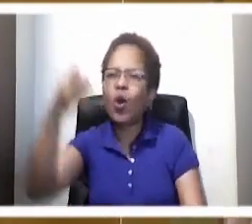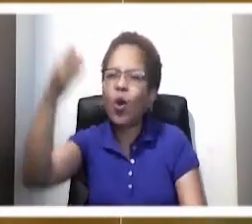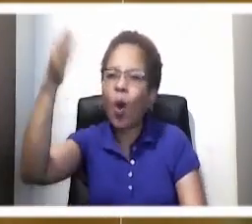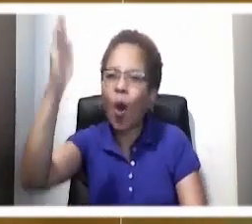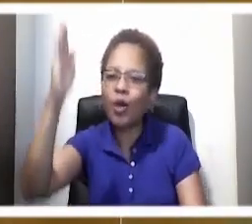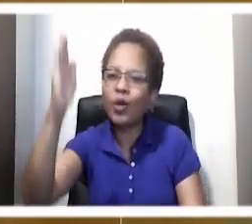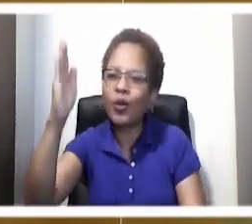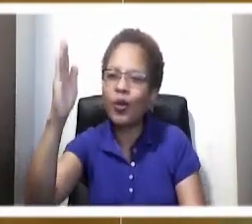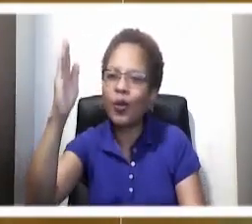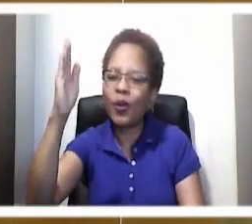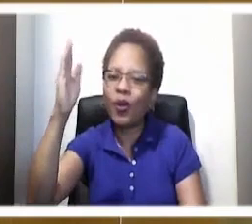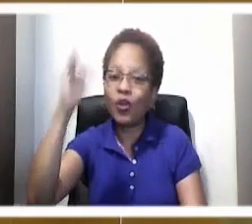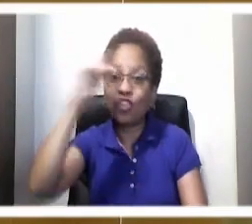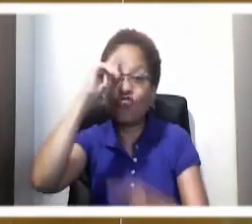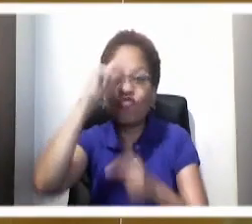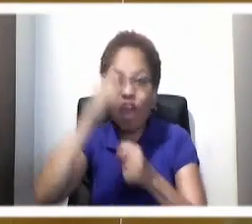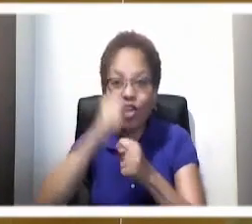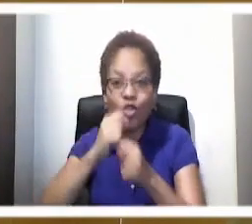things happening.